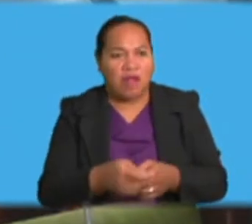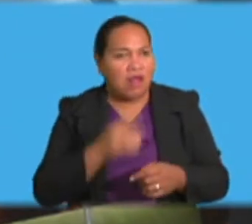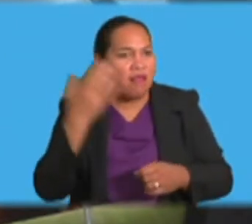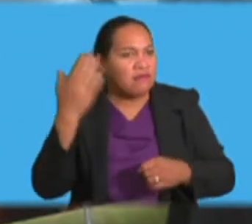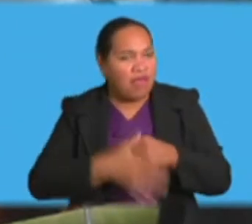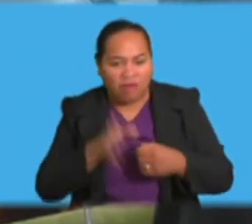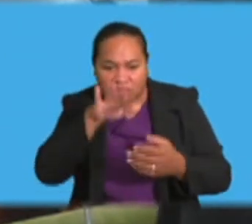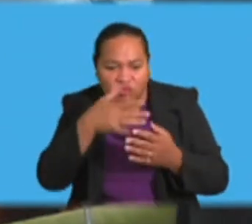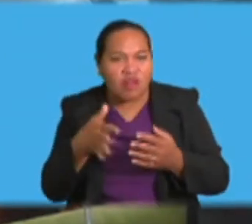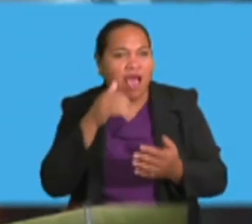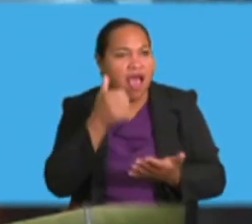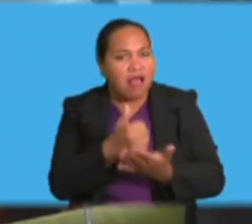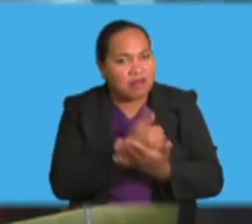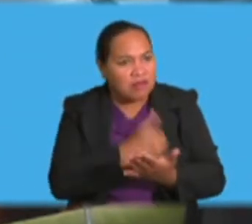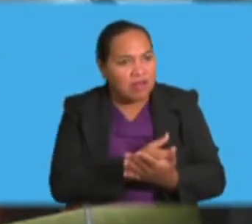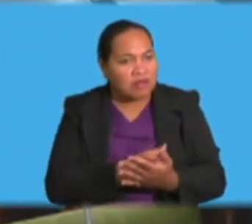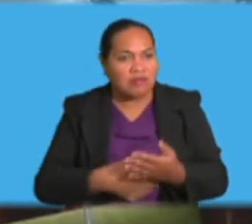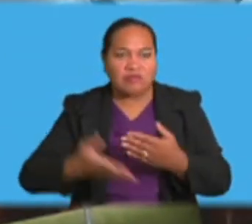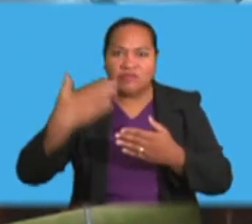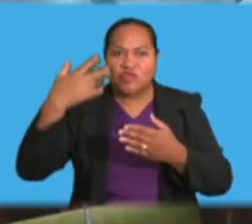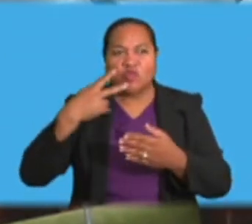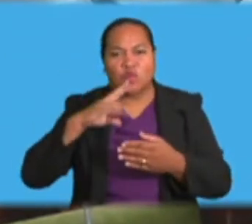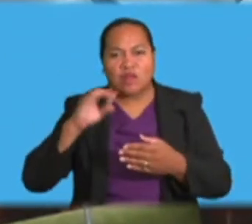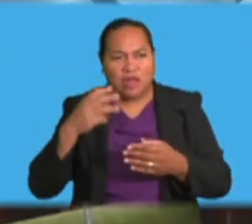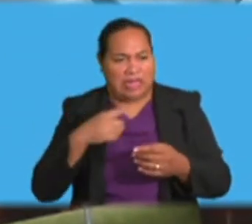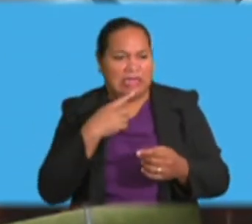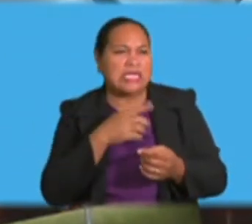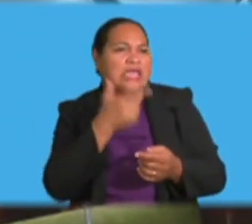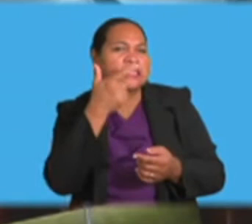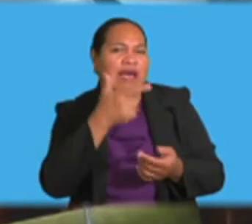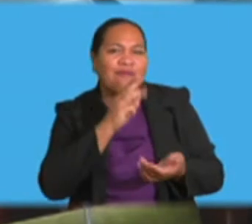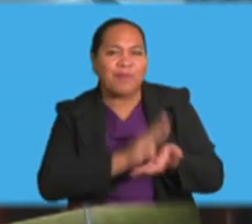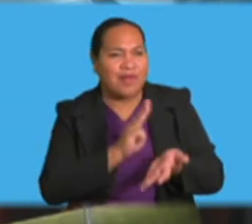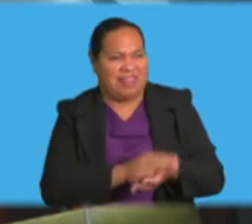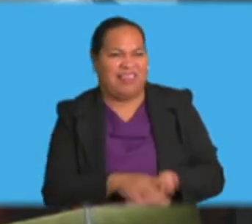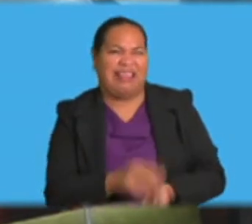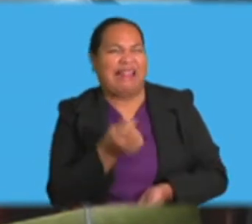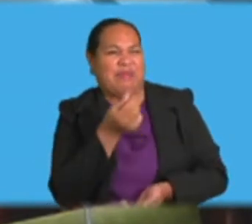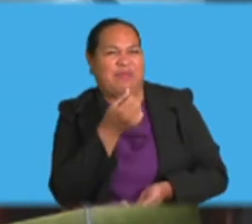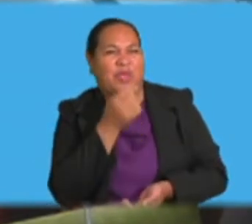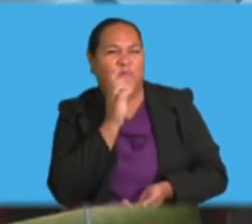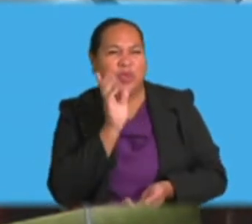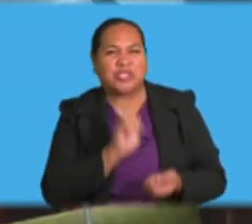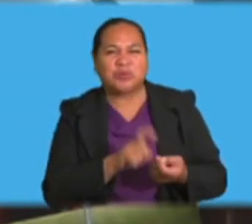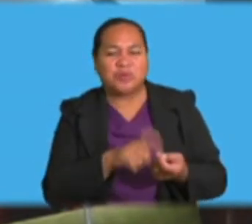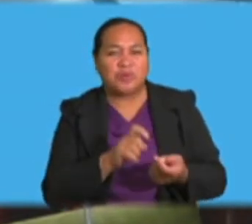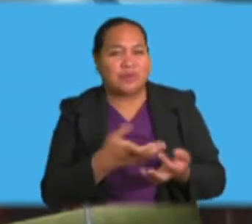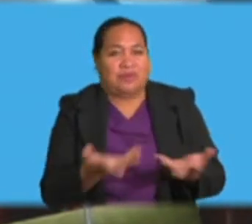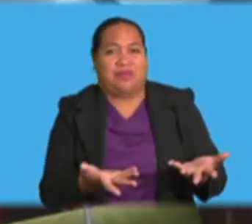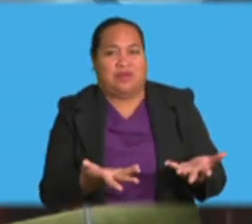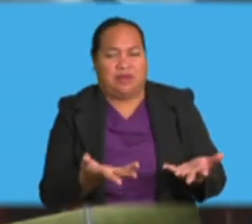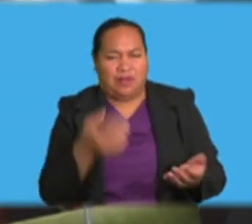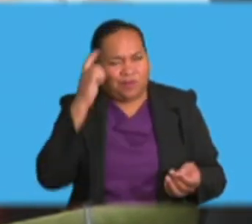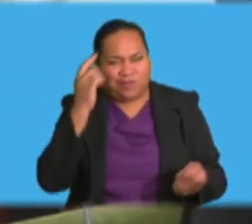2003-2005. He then contradicted the $7 million was peanuts, earlier saying what a hefty payout it was. Peanuts, hefty payout, we don't know